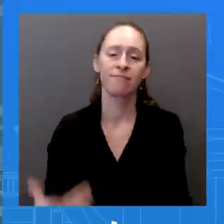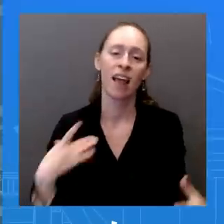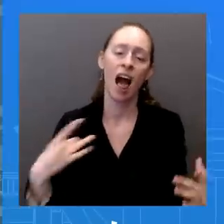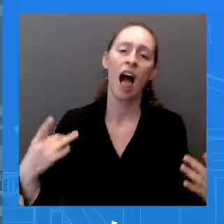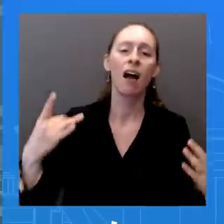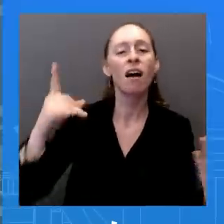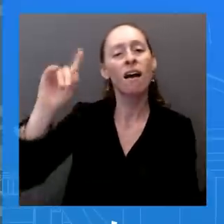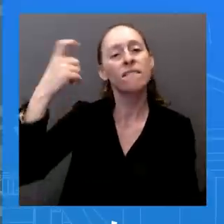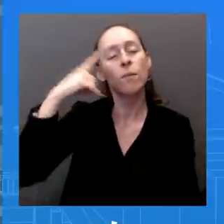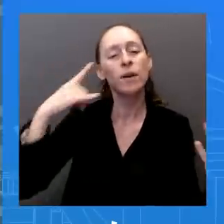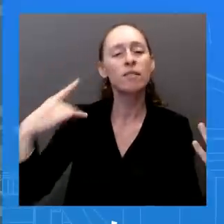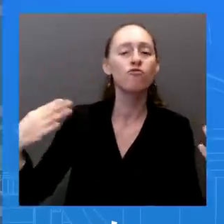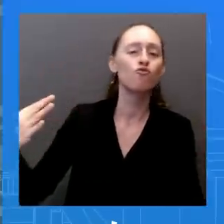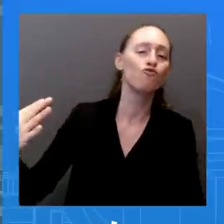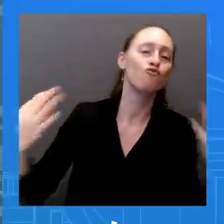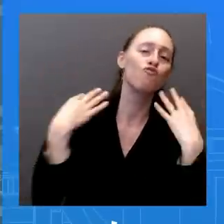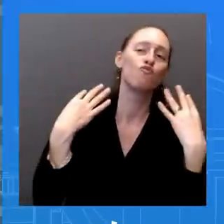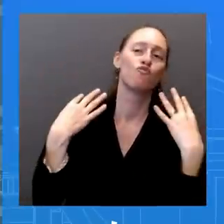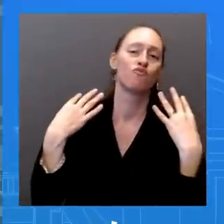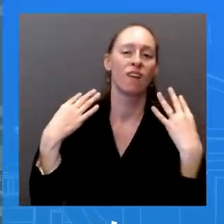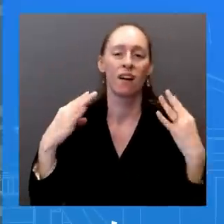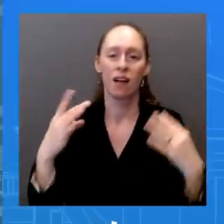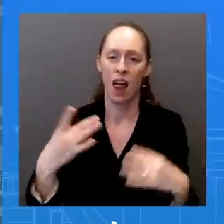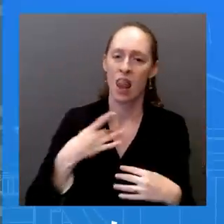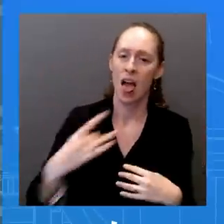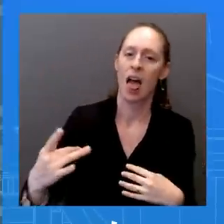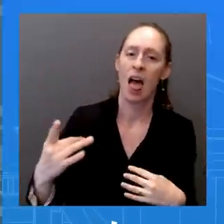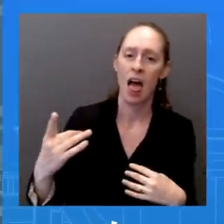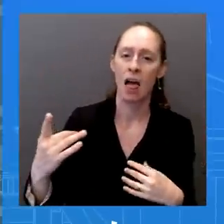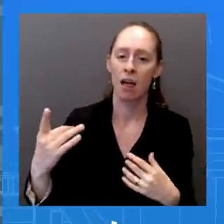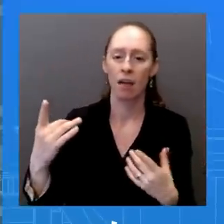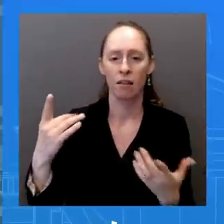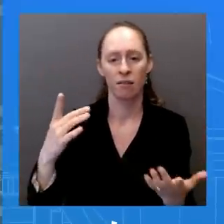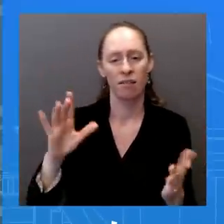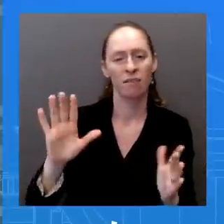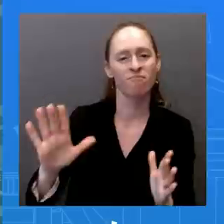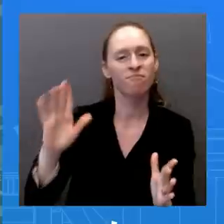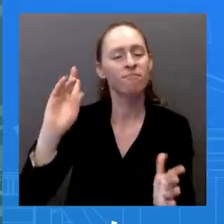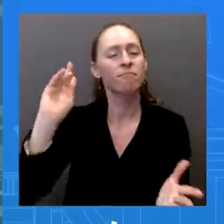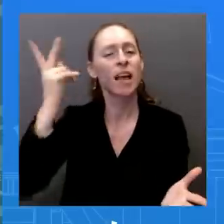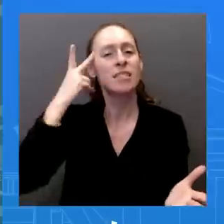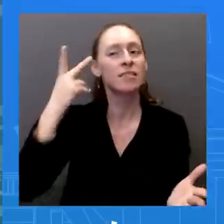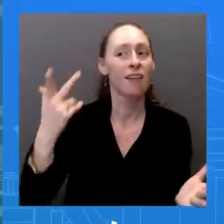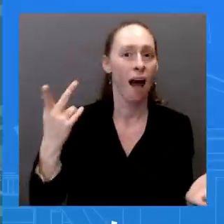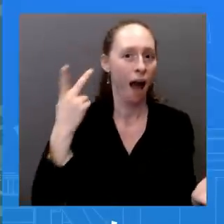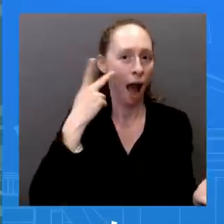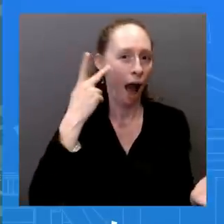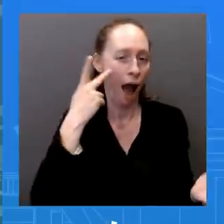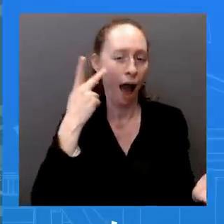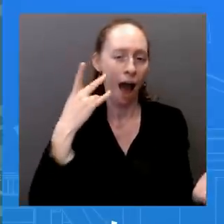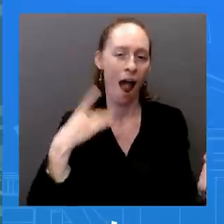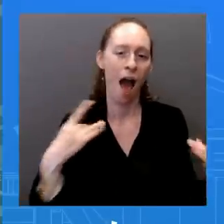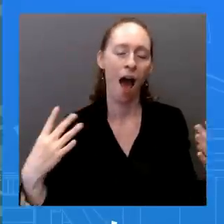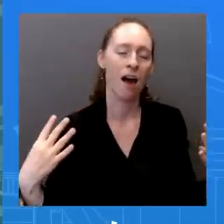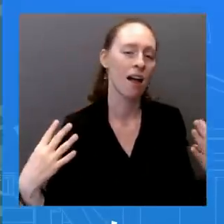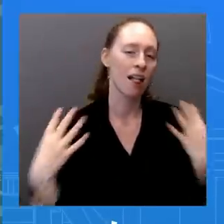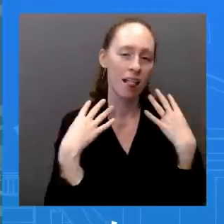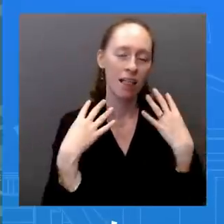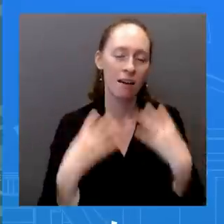for their own political narrative. It is not about really dealing with what is happening and coming up with a solution.